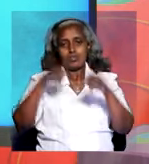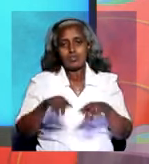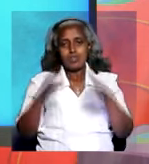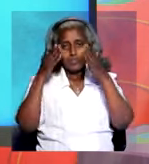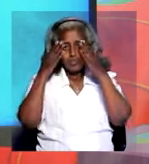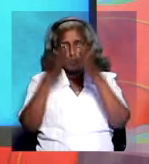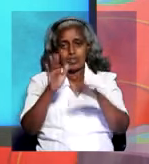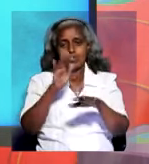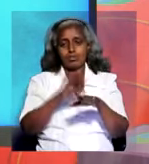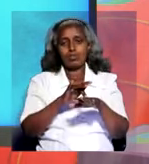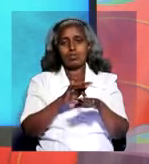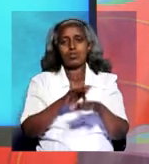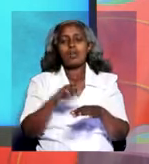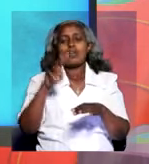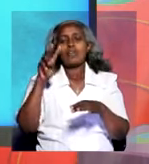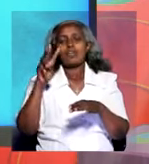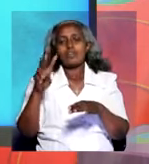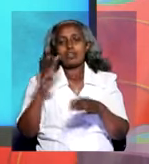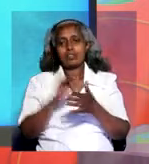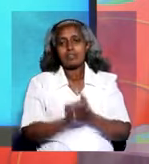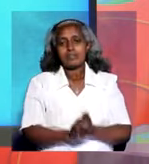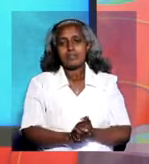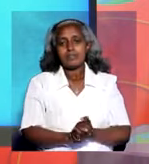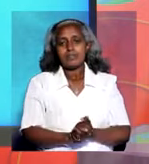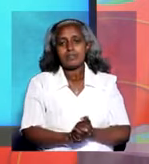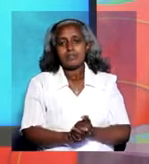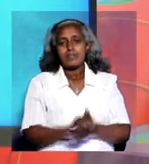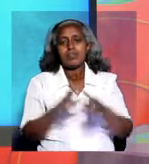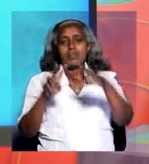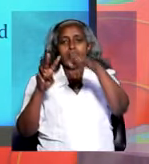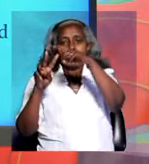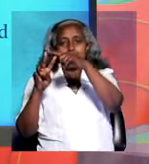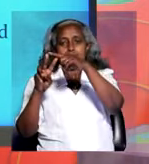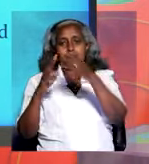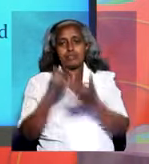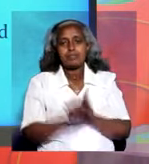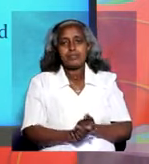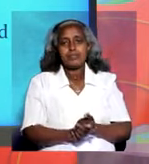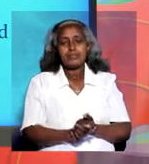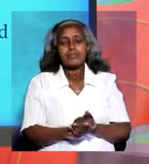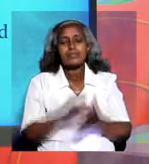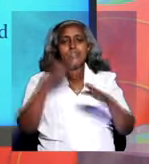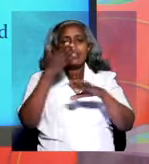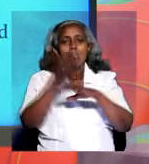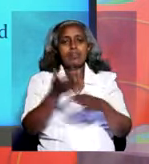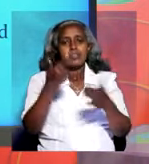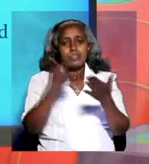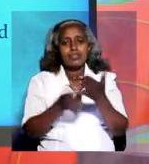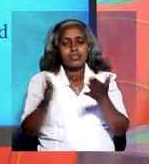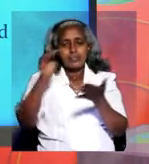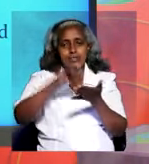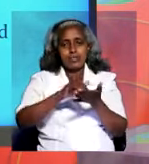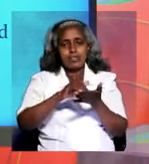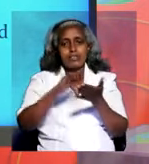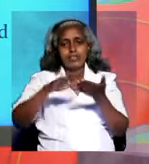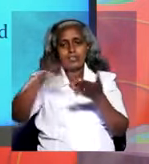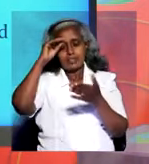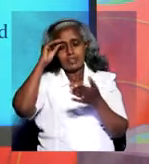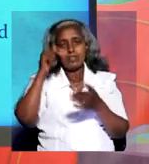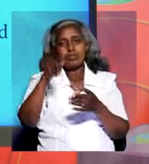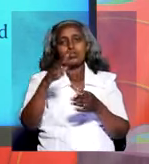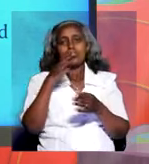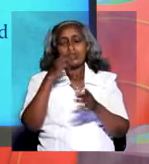on vectors. So after revising this lesson, you